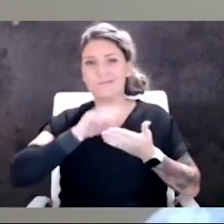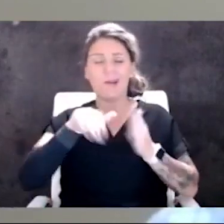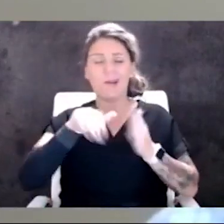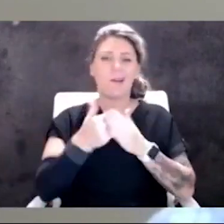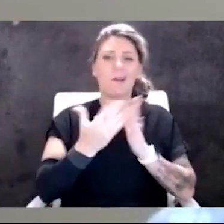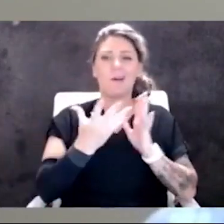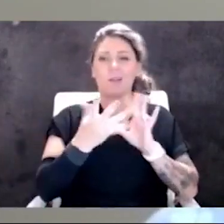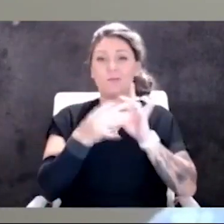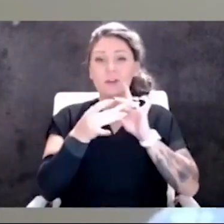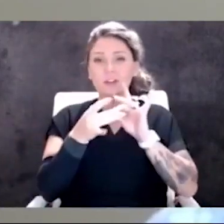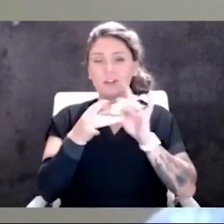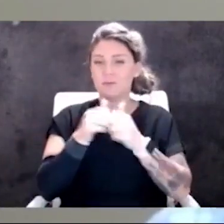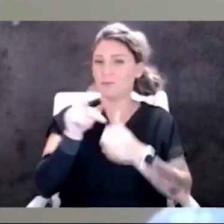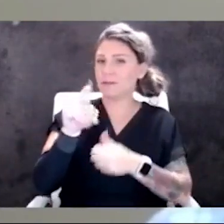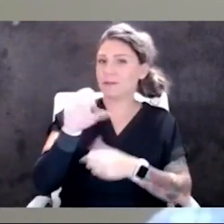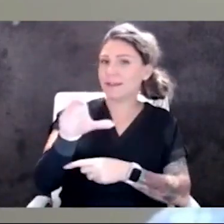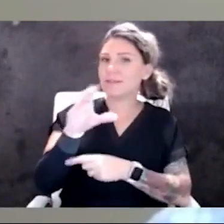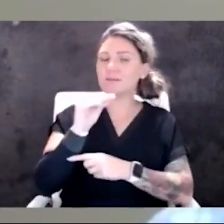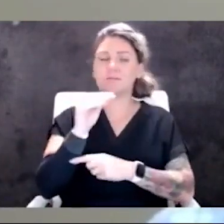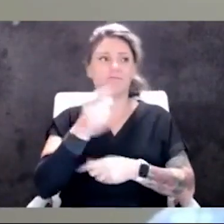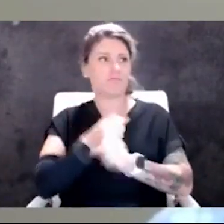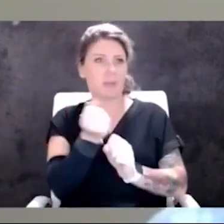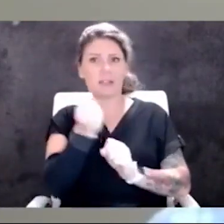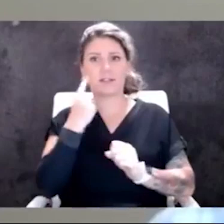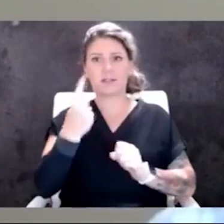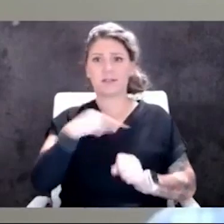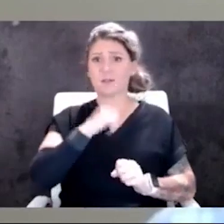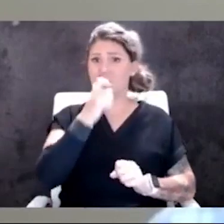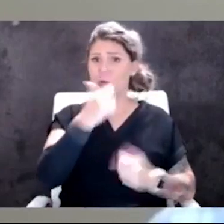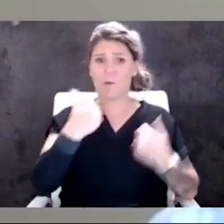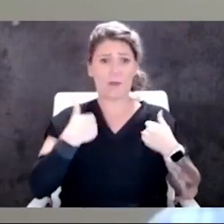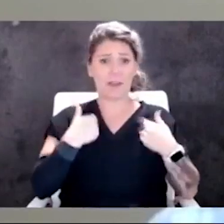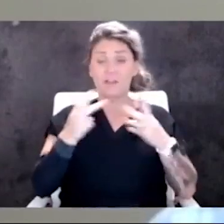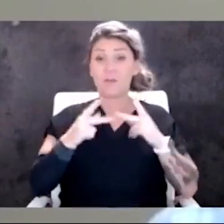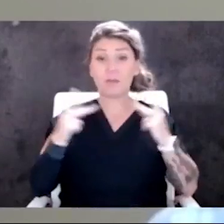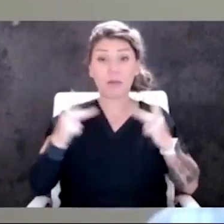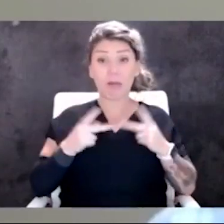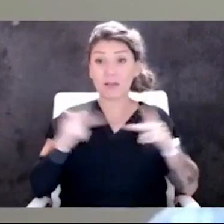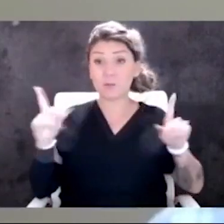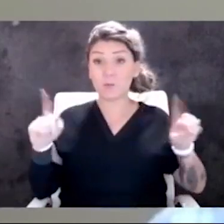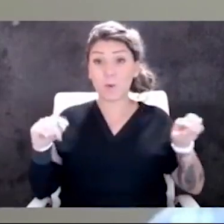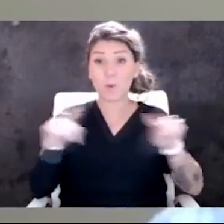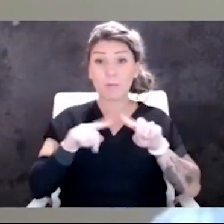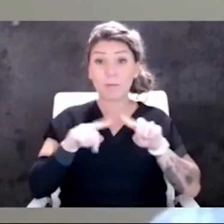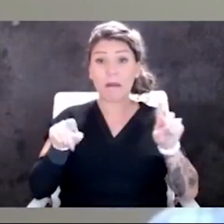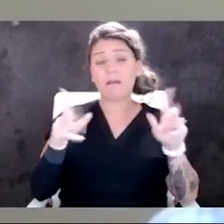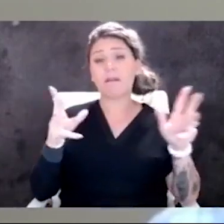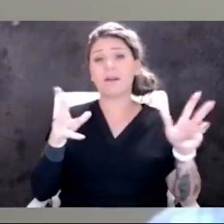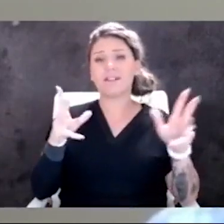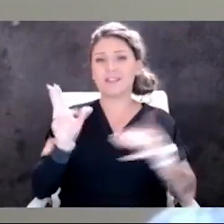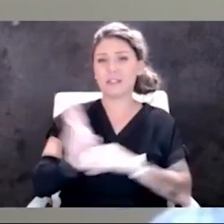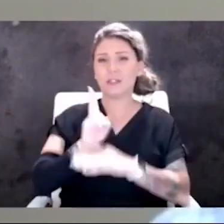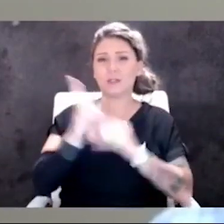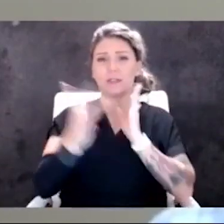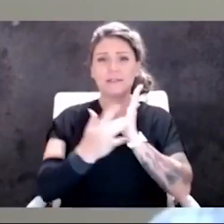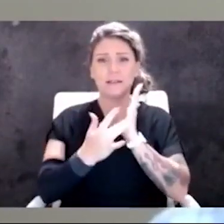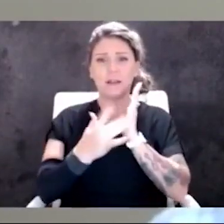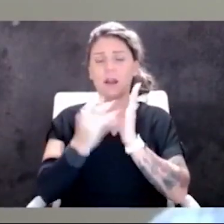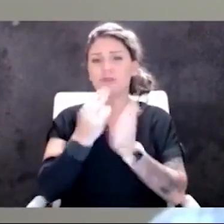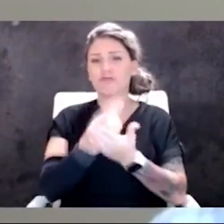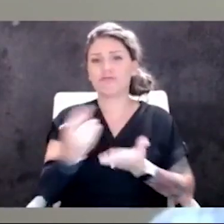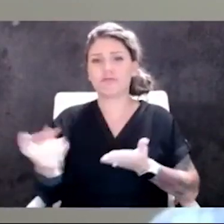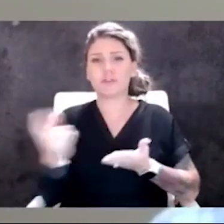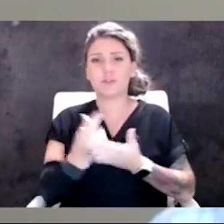it just made sense to say we don't have a place to go, but let's use the technology and the resources that we